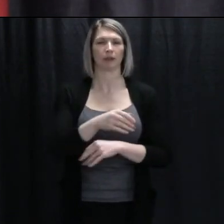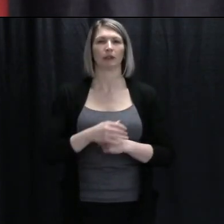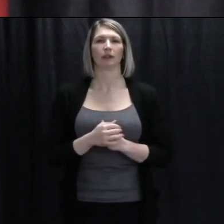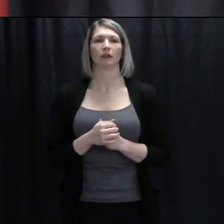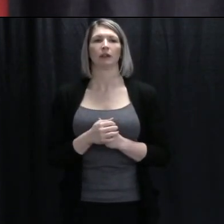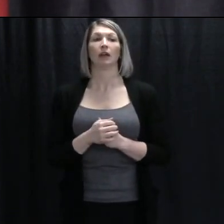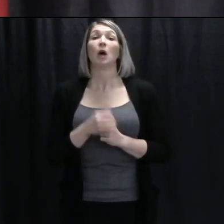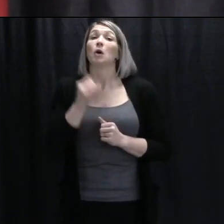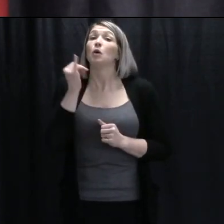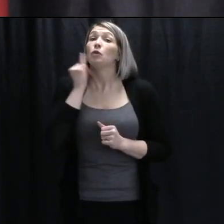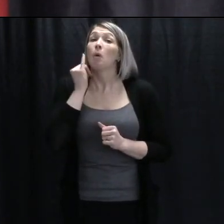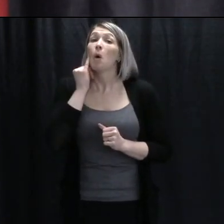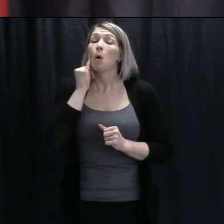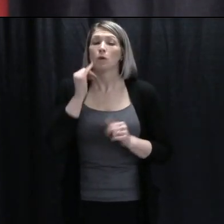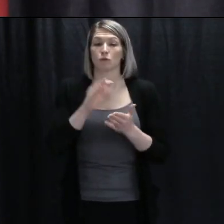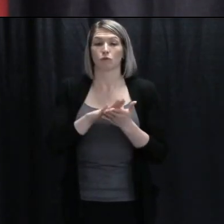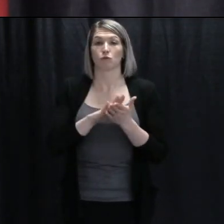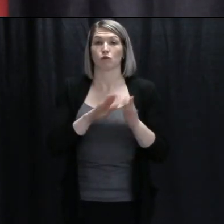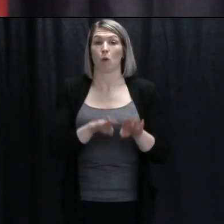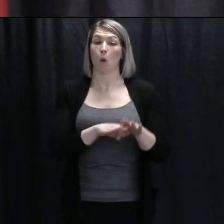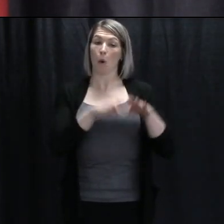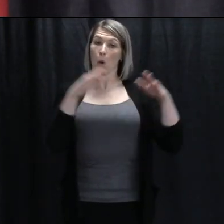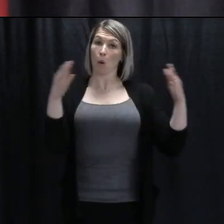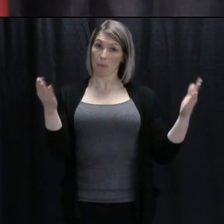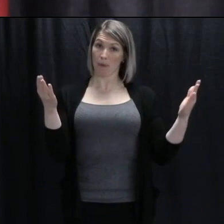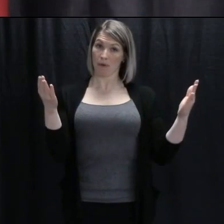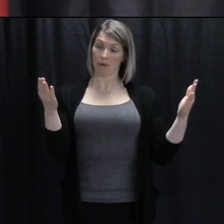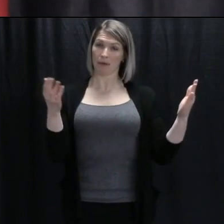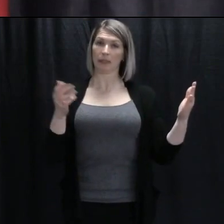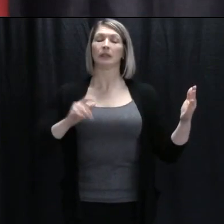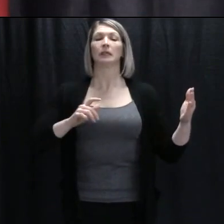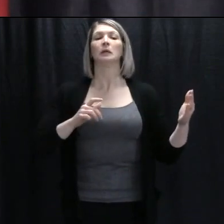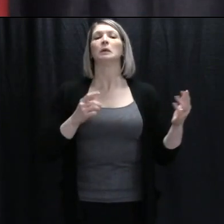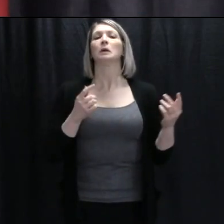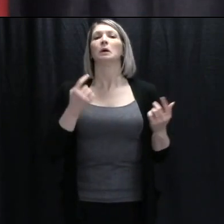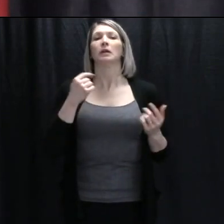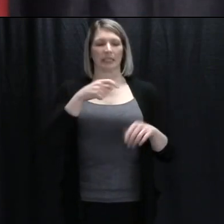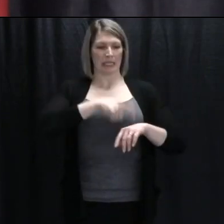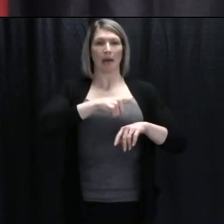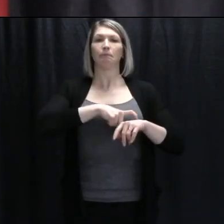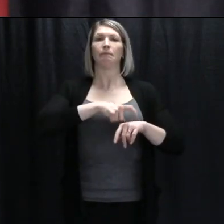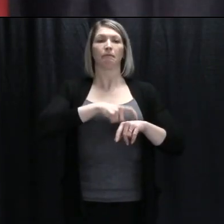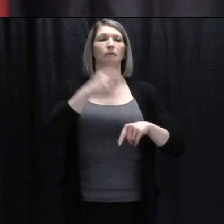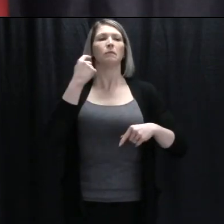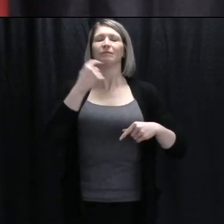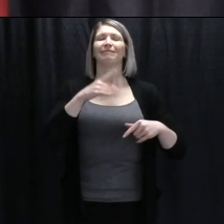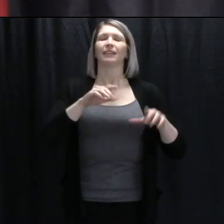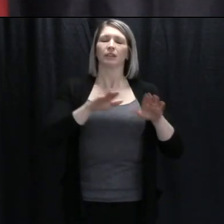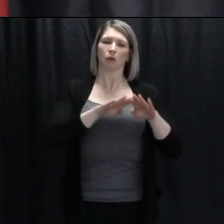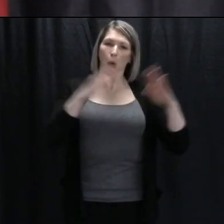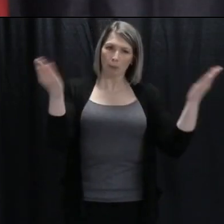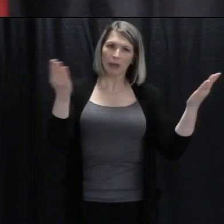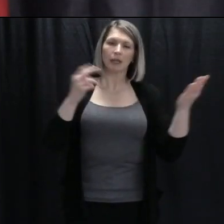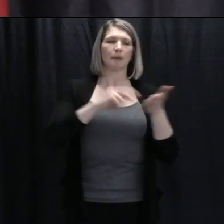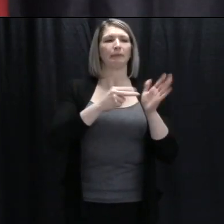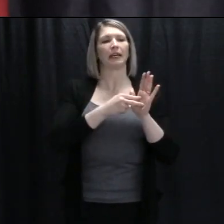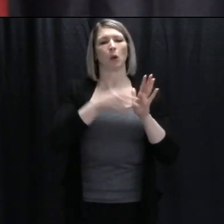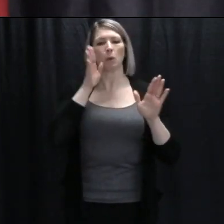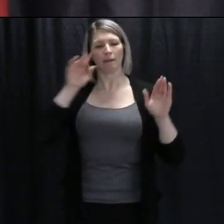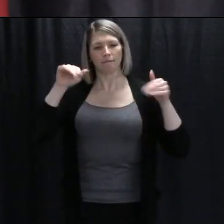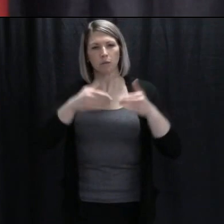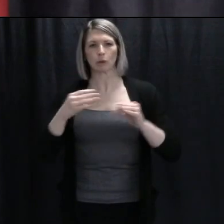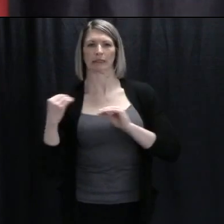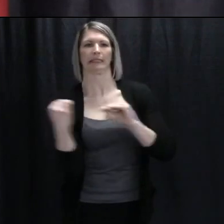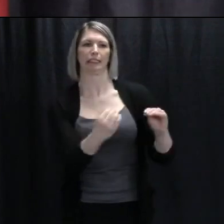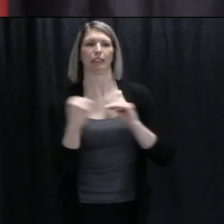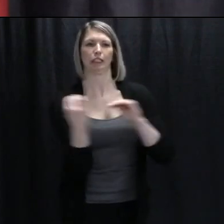the time remaining will be used for instruction rather than writing exams. I also want students